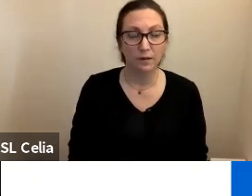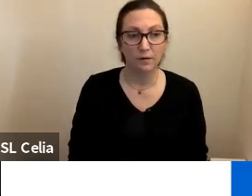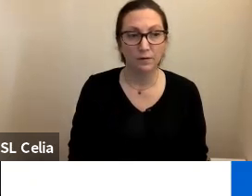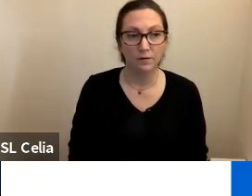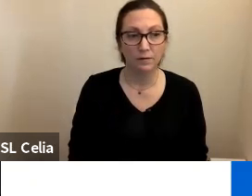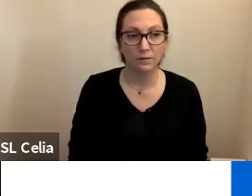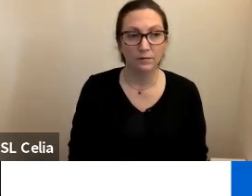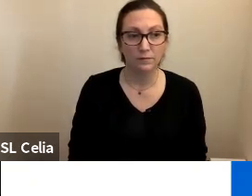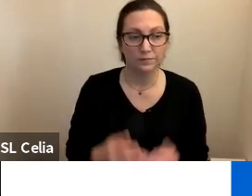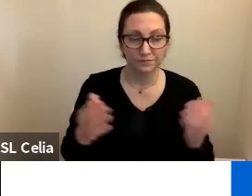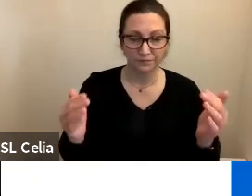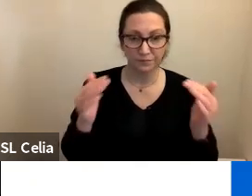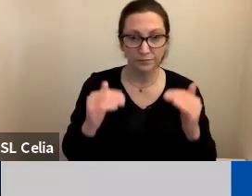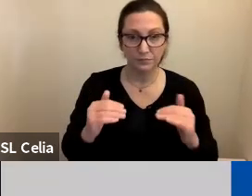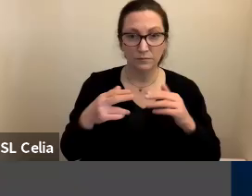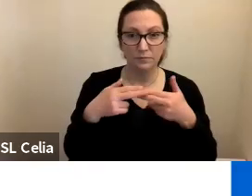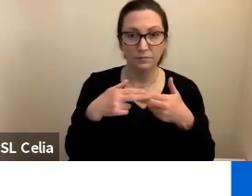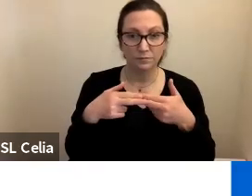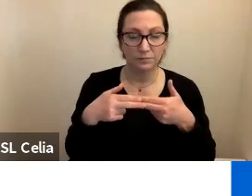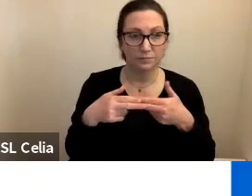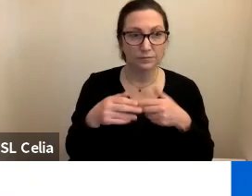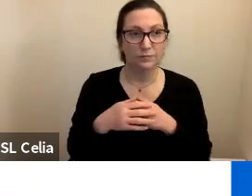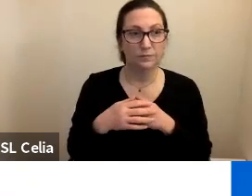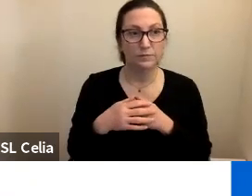we're ready, move to the next slide.